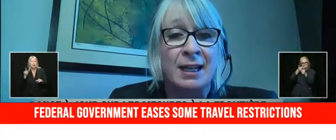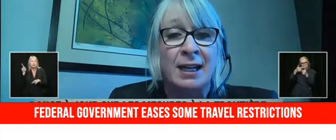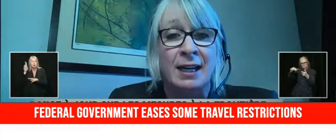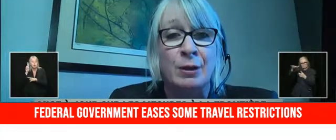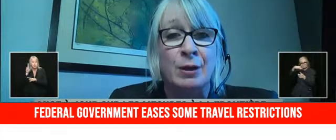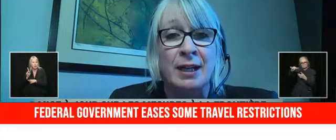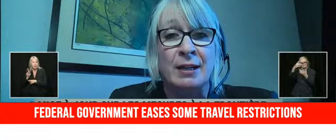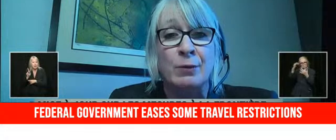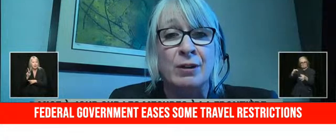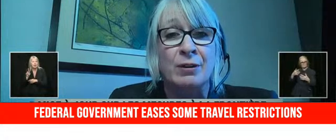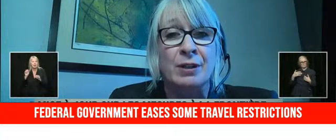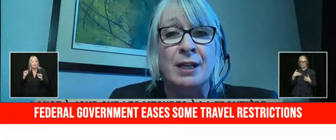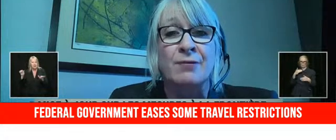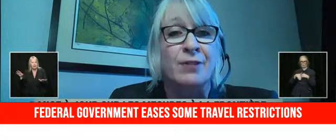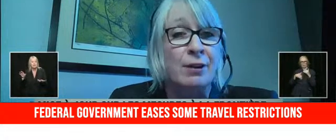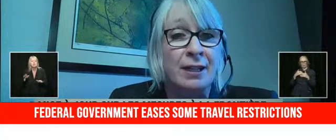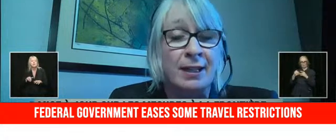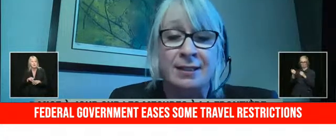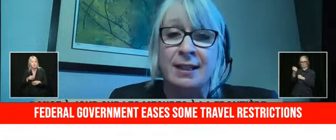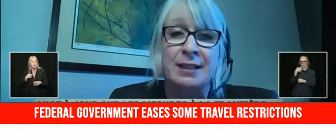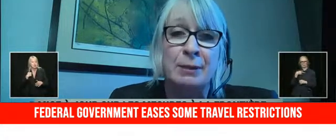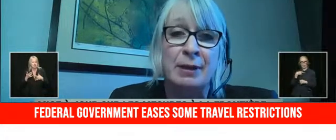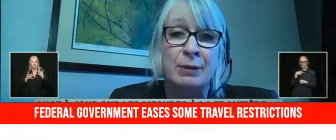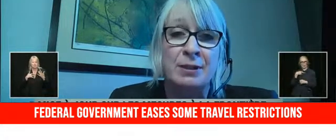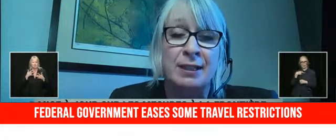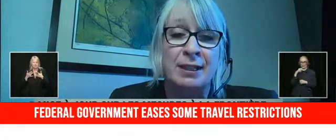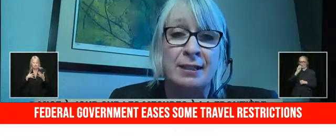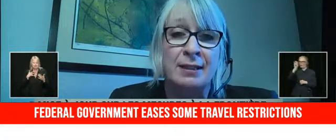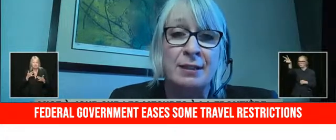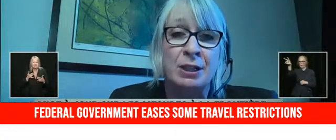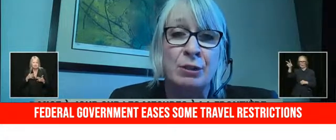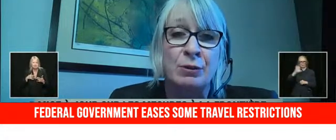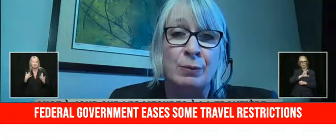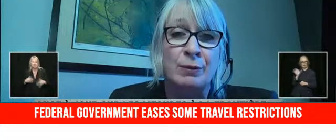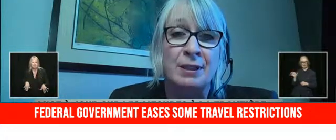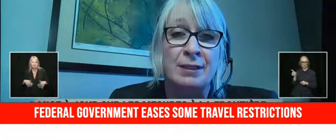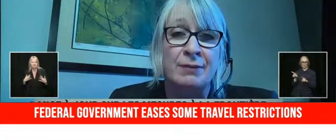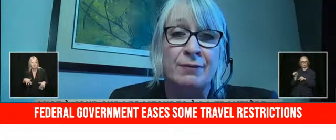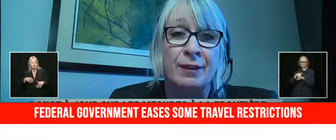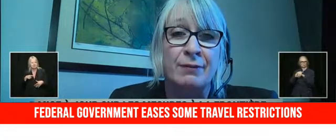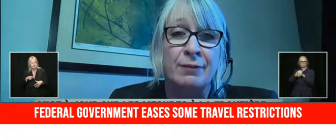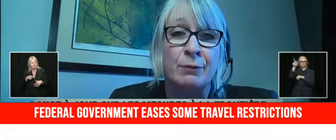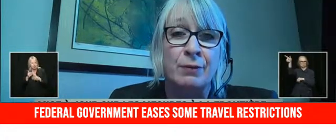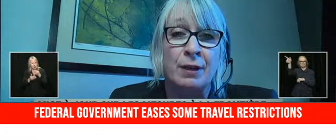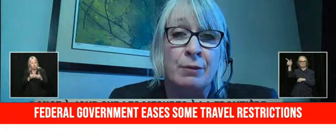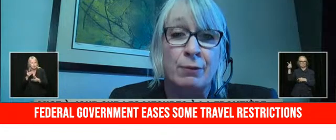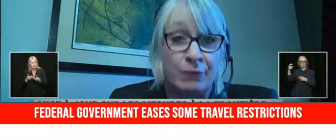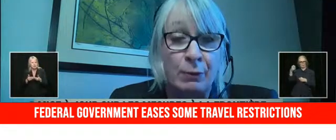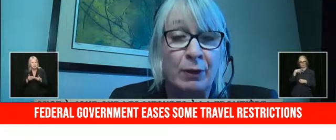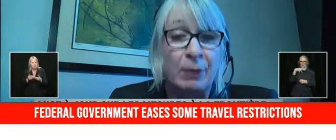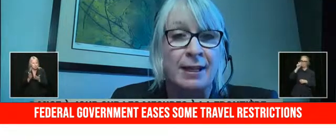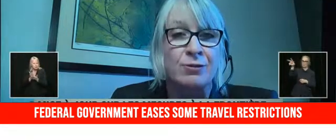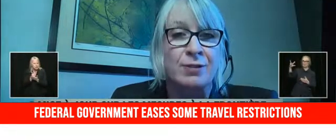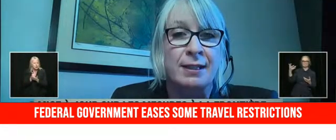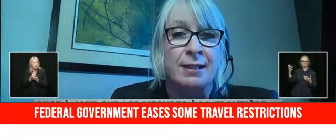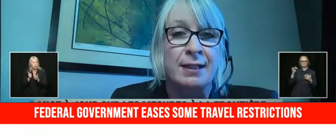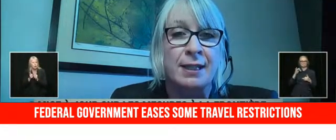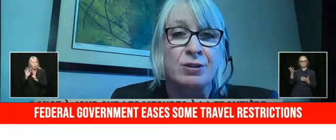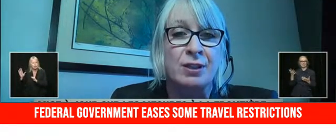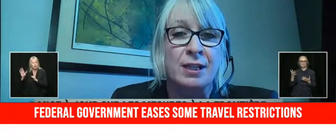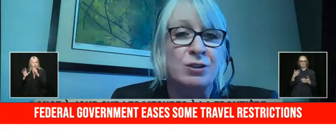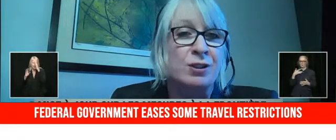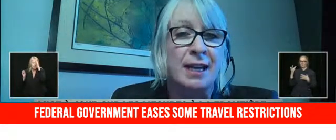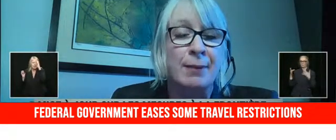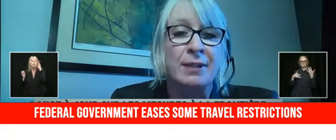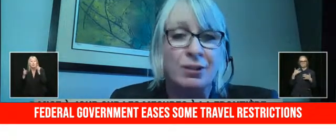UK. And we're very excited about the process of reviewing with AstraZeneca